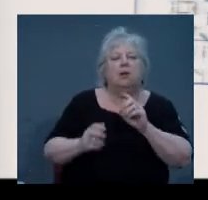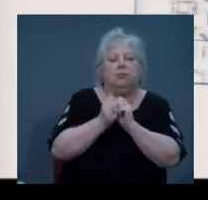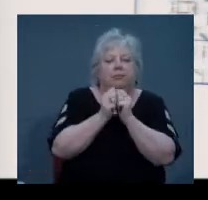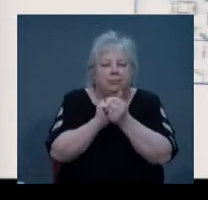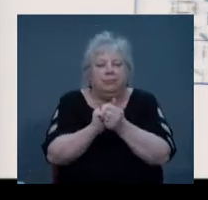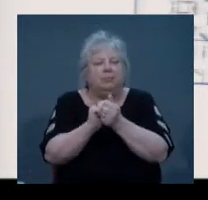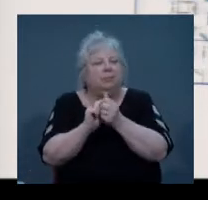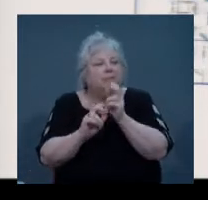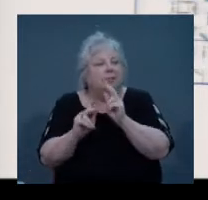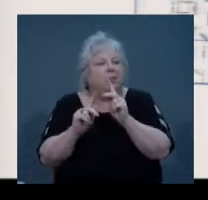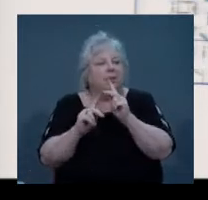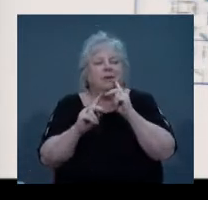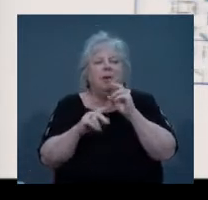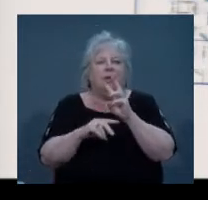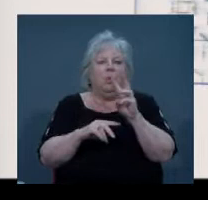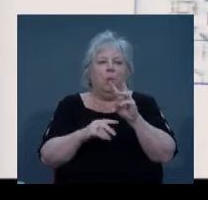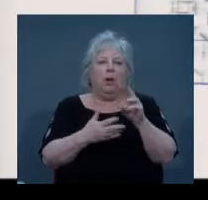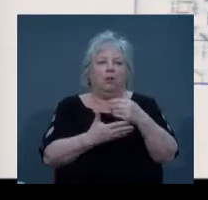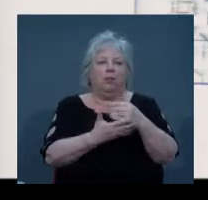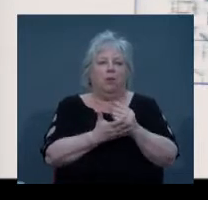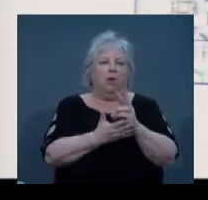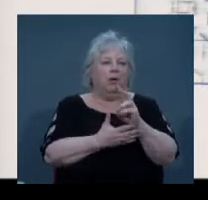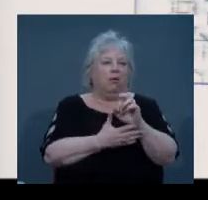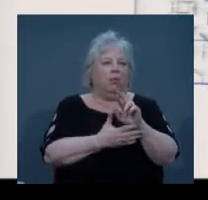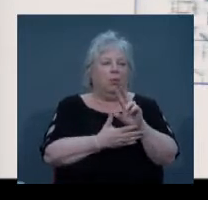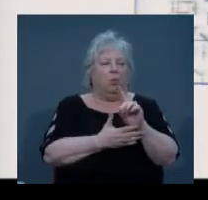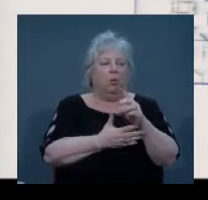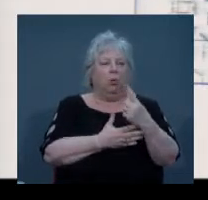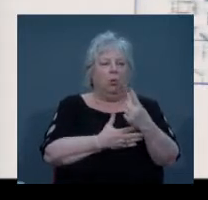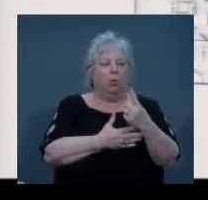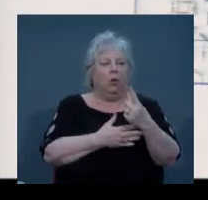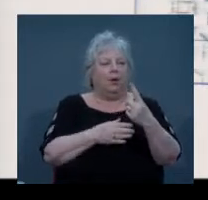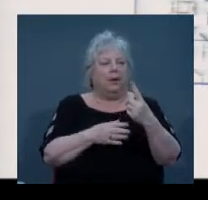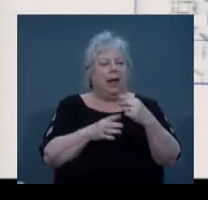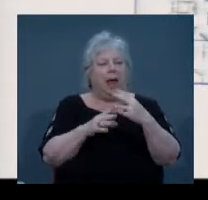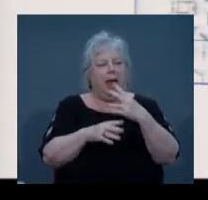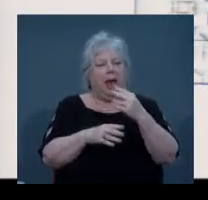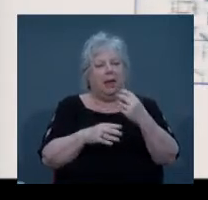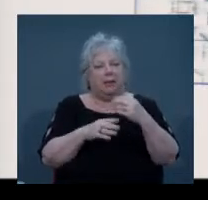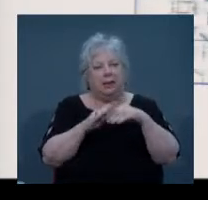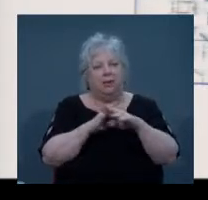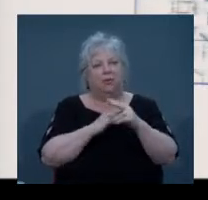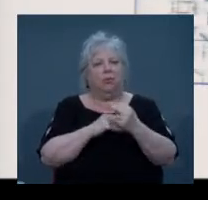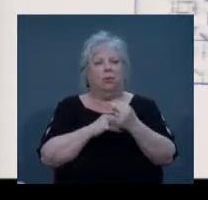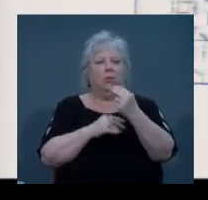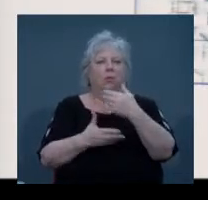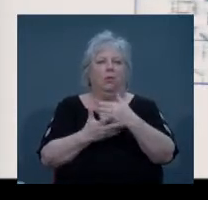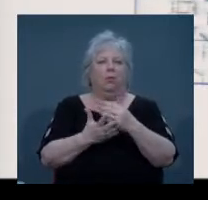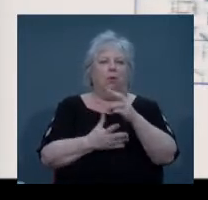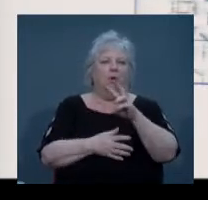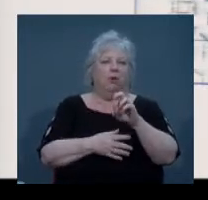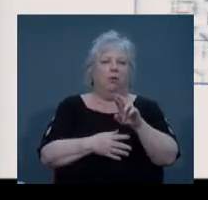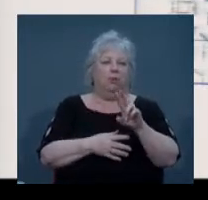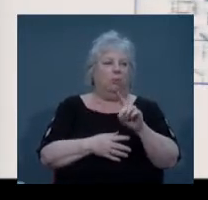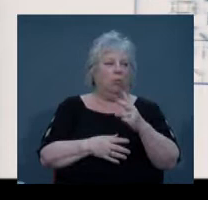areas. You can see this is the western part of Ward 1 and into the northern part of of Ward 2.